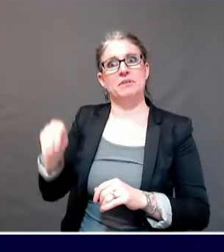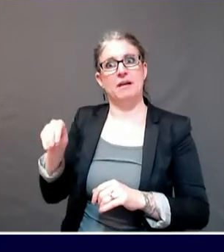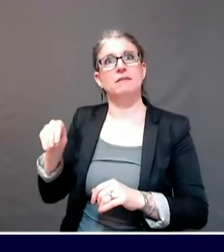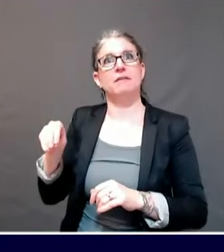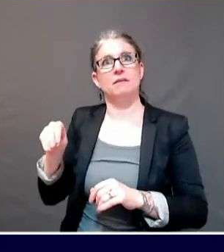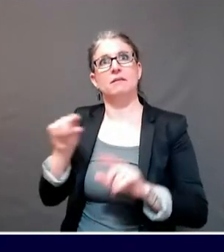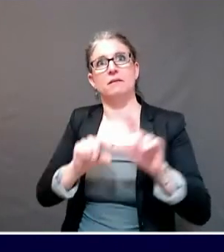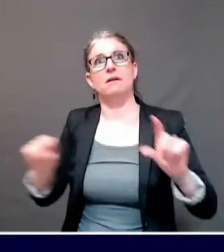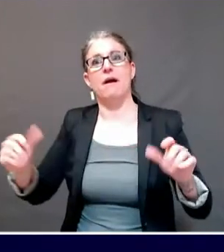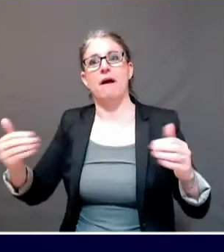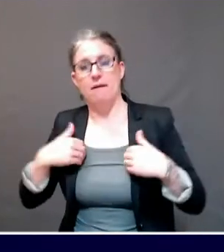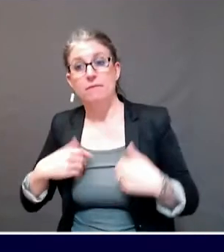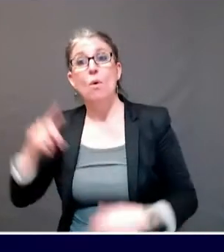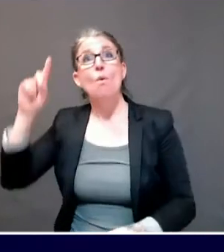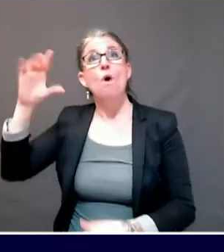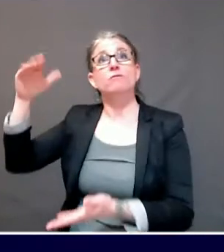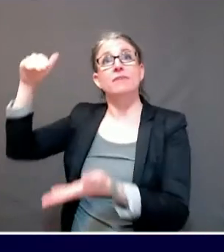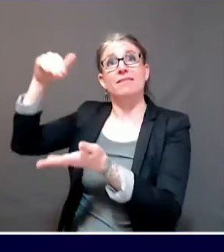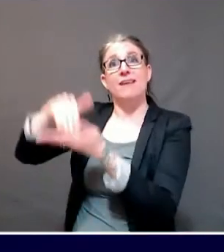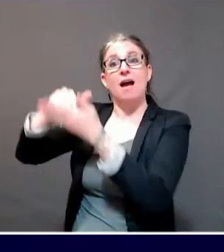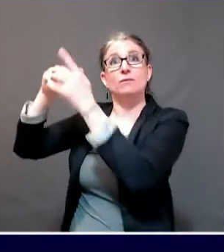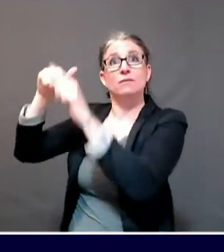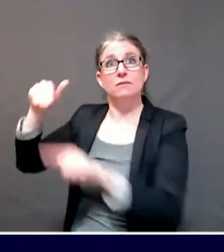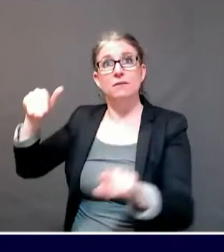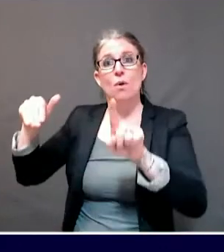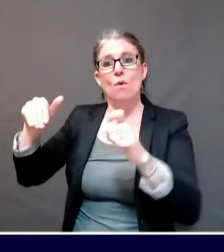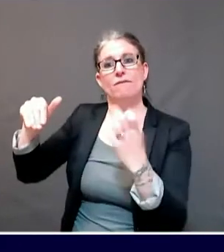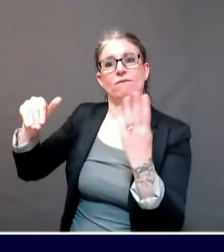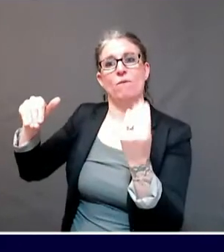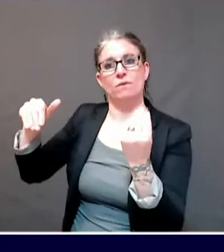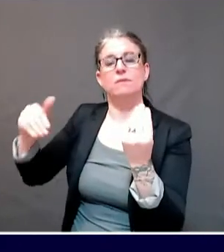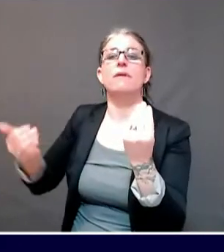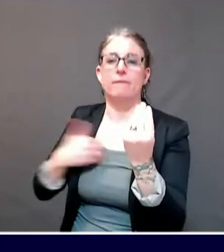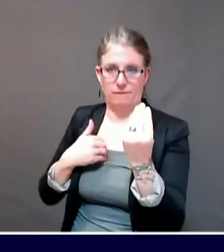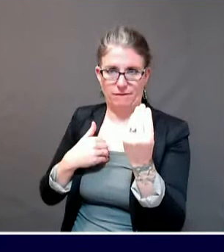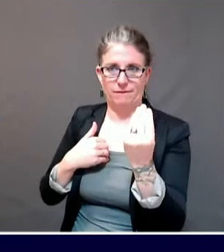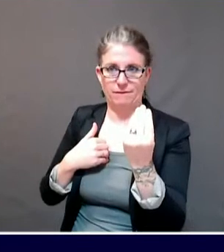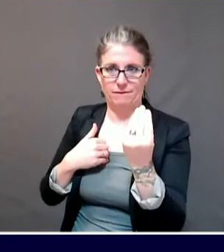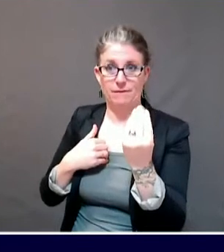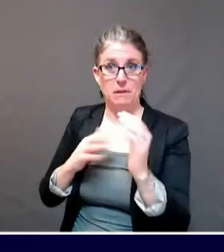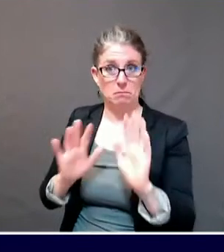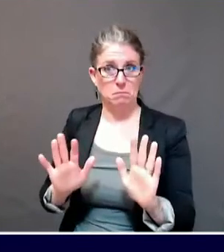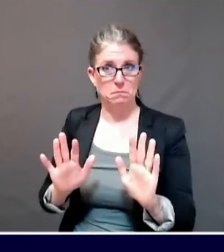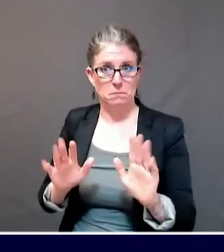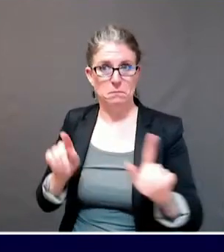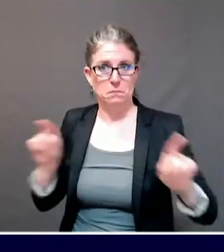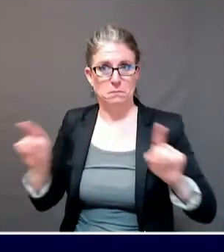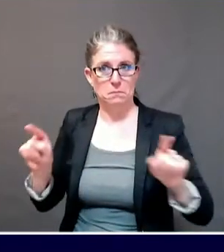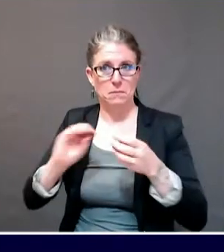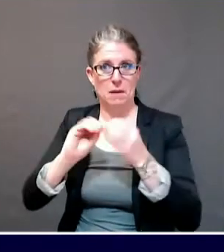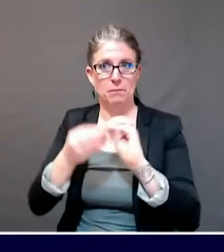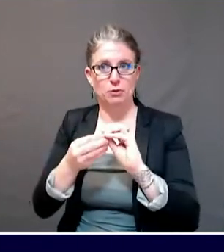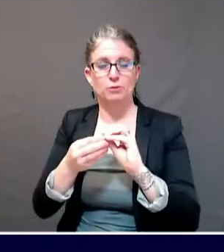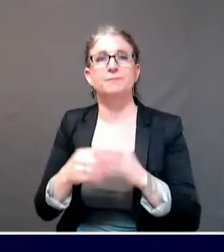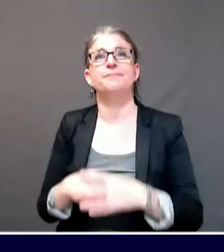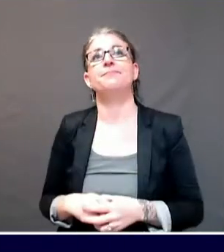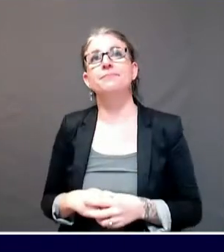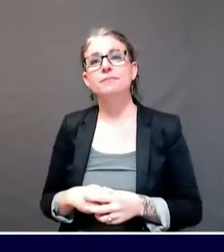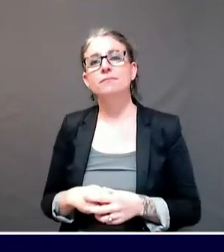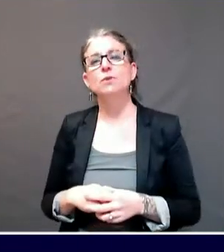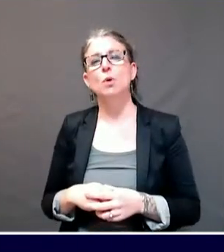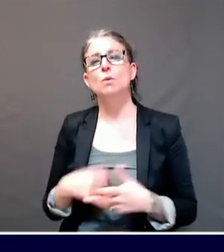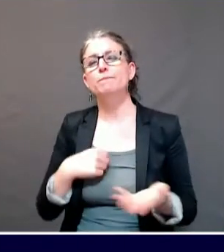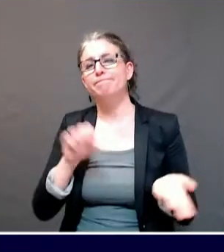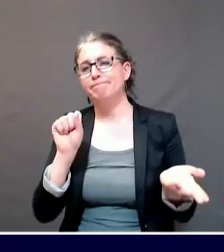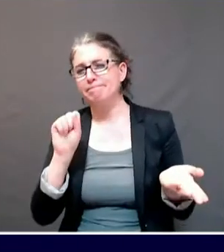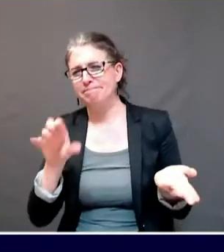at 114 for every 100,000 people. I'd like to take a quick second to pause to talk a little bit about what